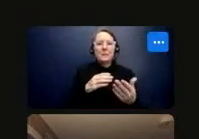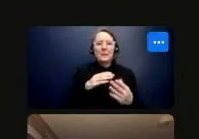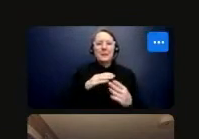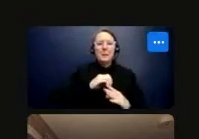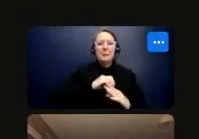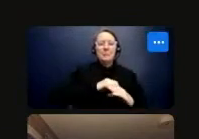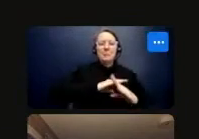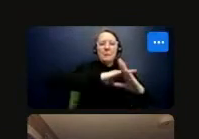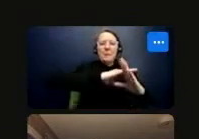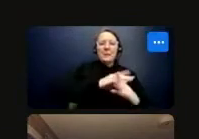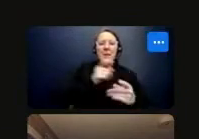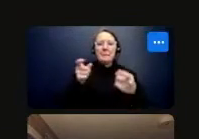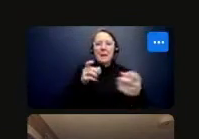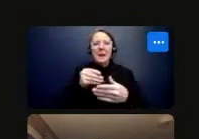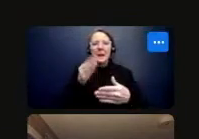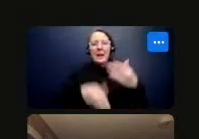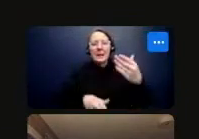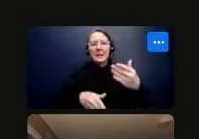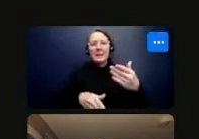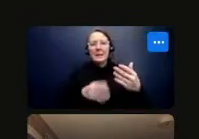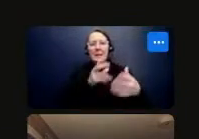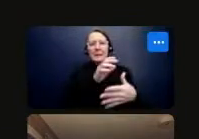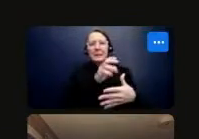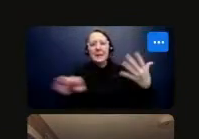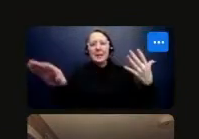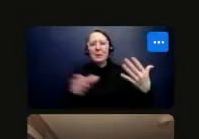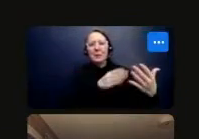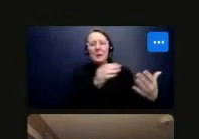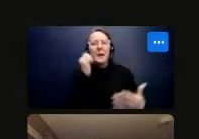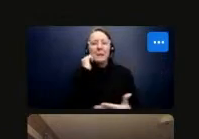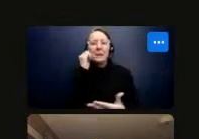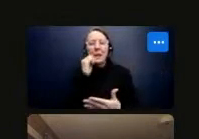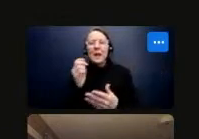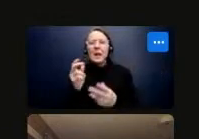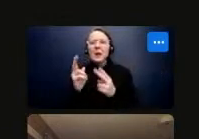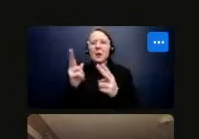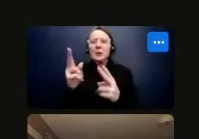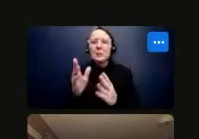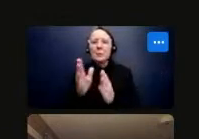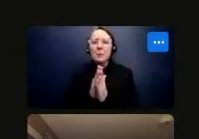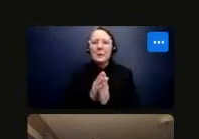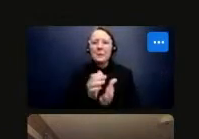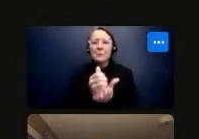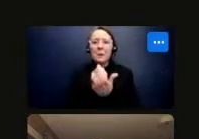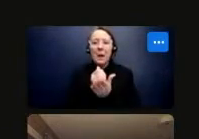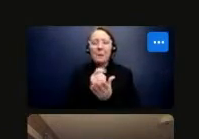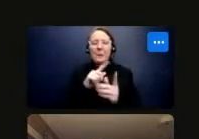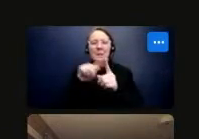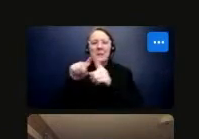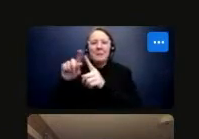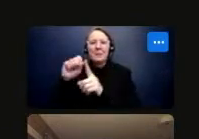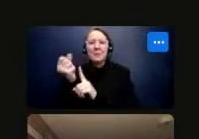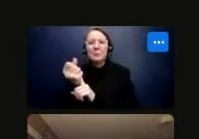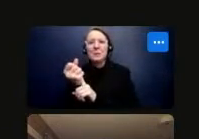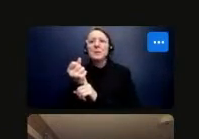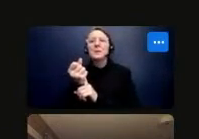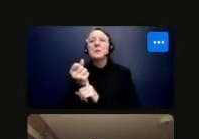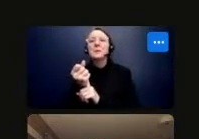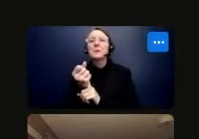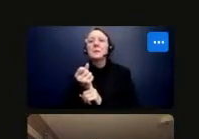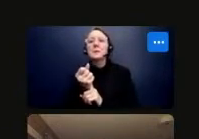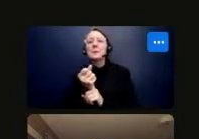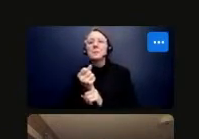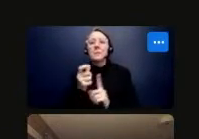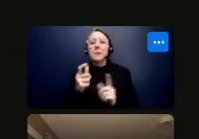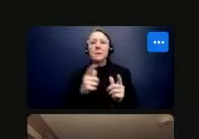ending continuum. We get daily urgent requests just to help in situations. First, just to